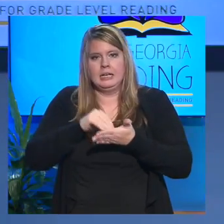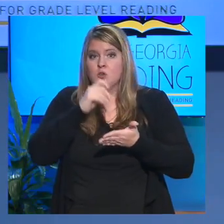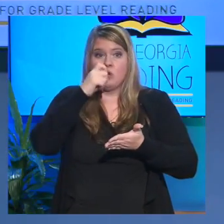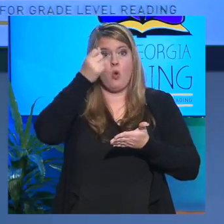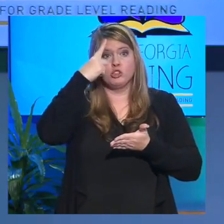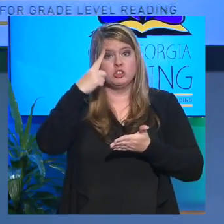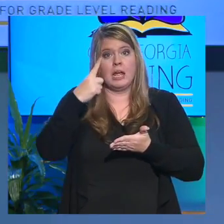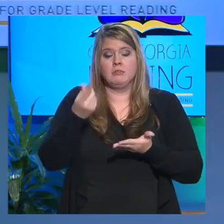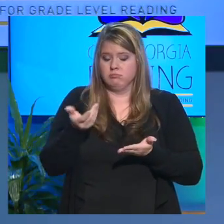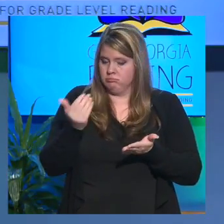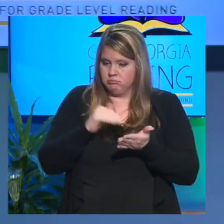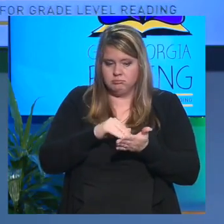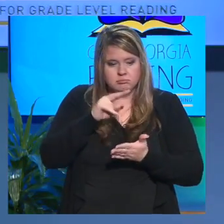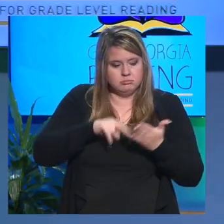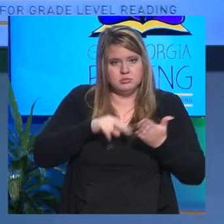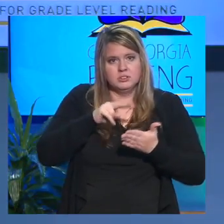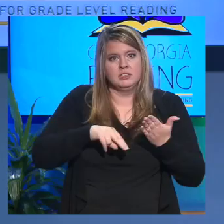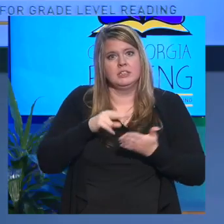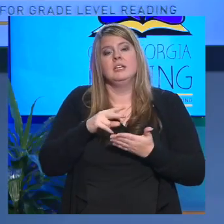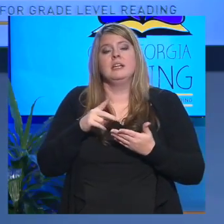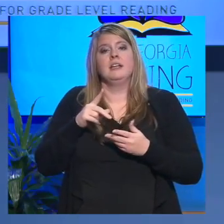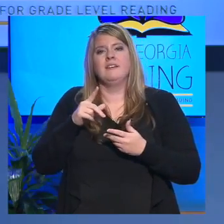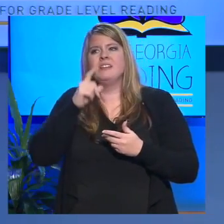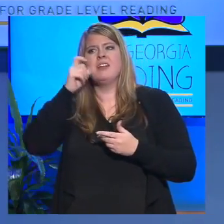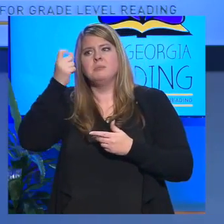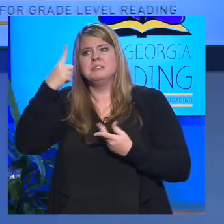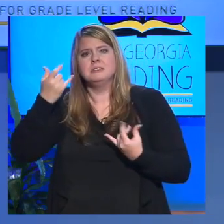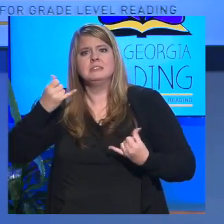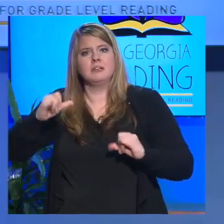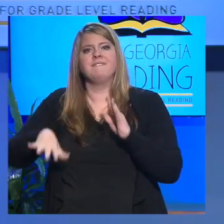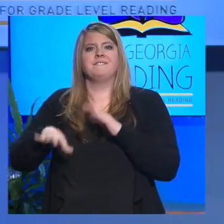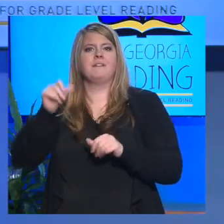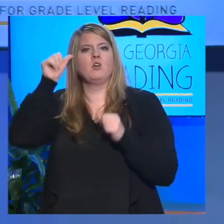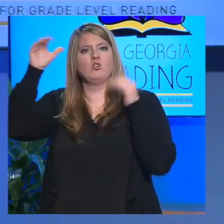sense. If it doesn't make sense, go find a grown-up who knows something. That's very important.